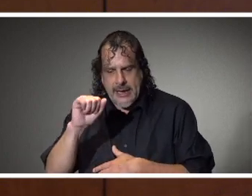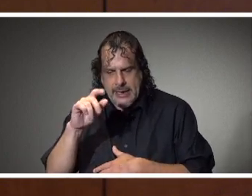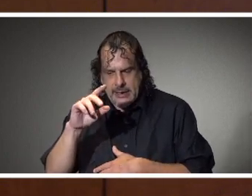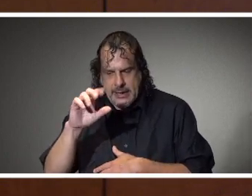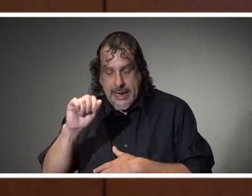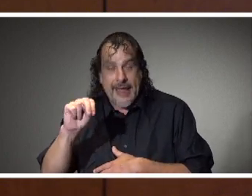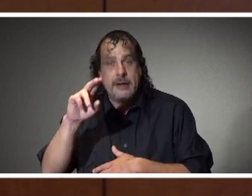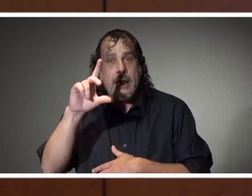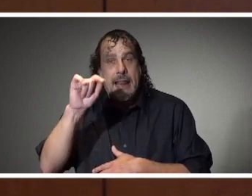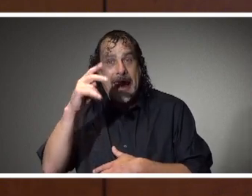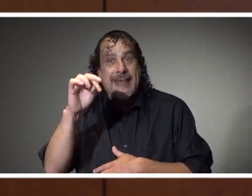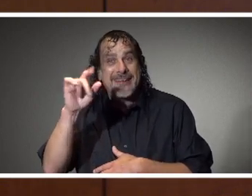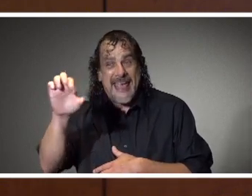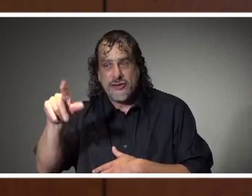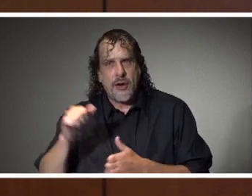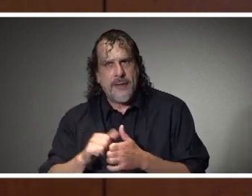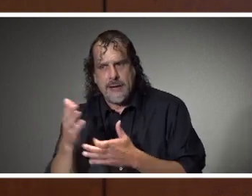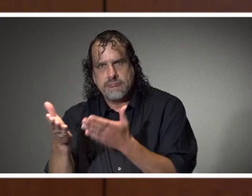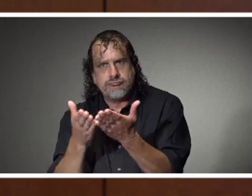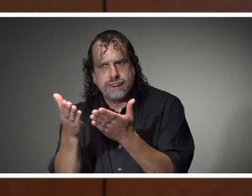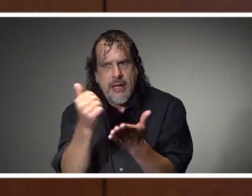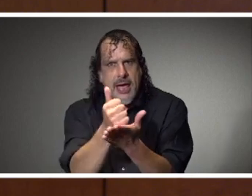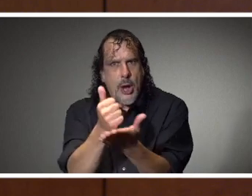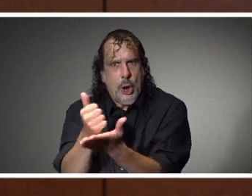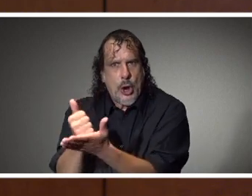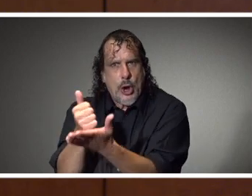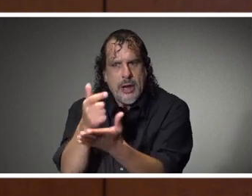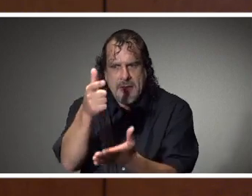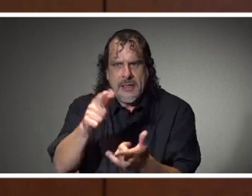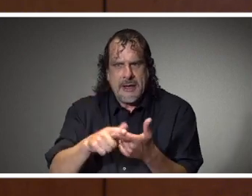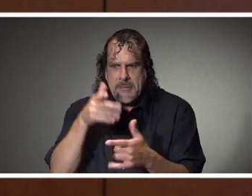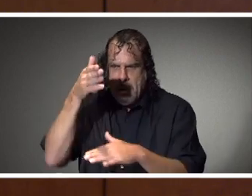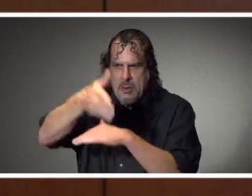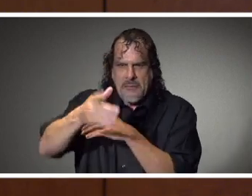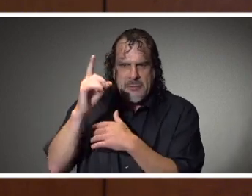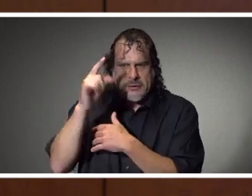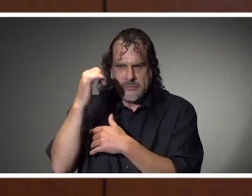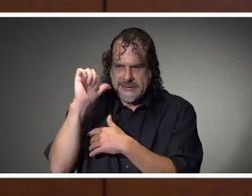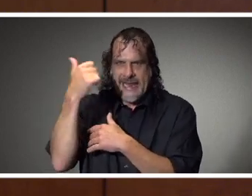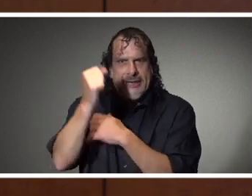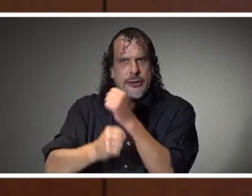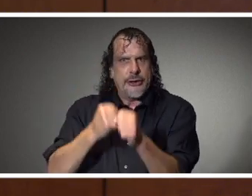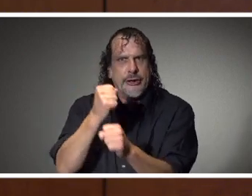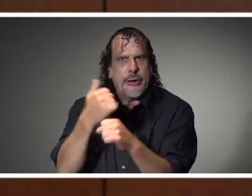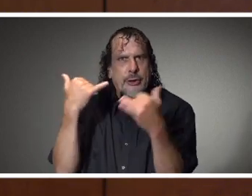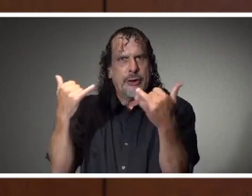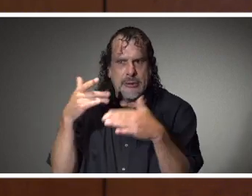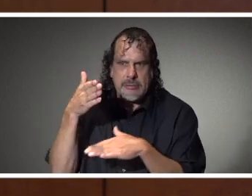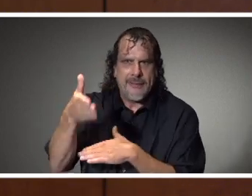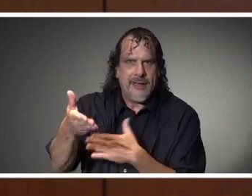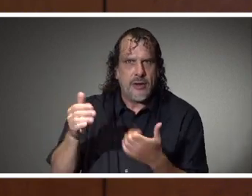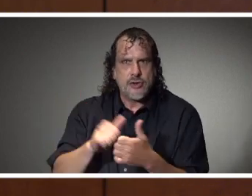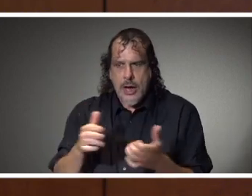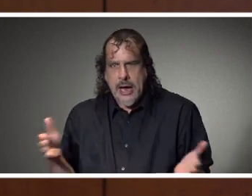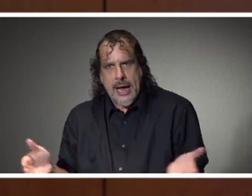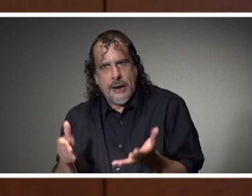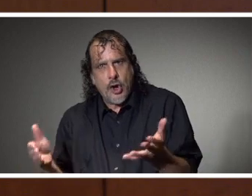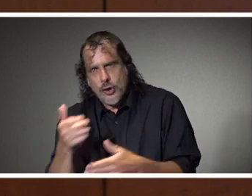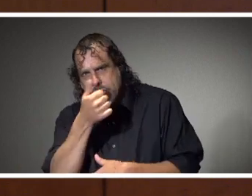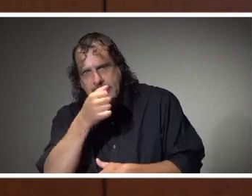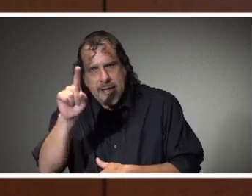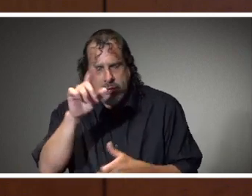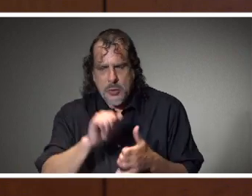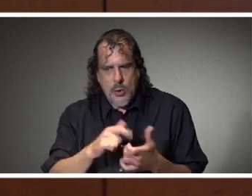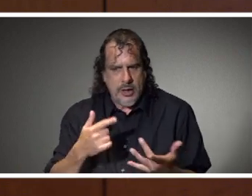are always willing and ready to help the community. They've been down there for over a decade now. And so I encourage anyone with any